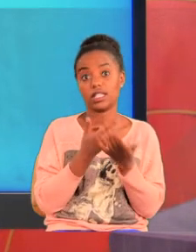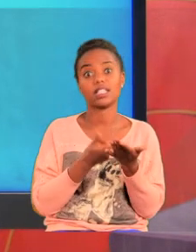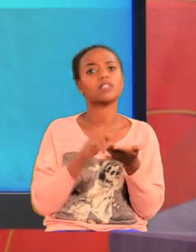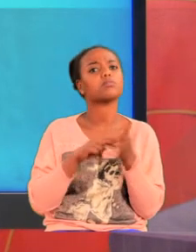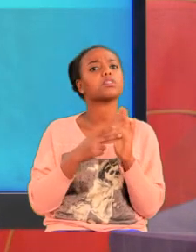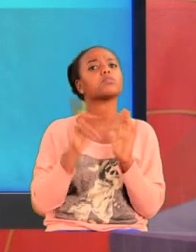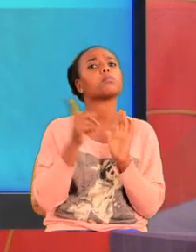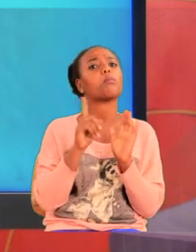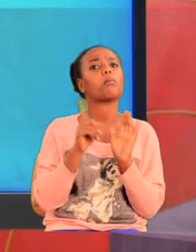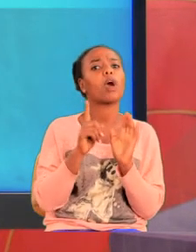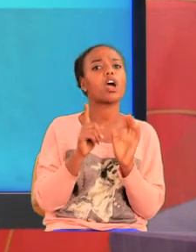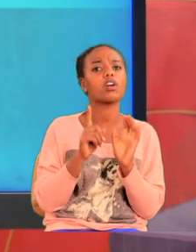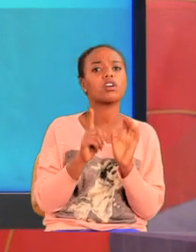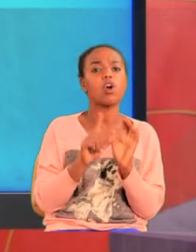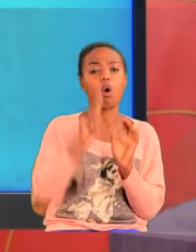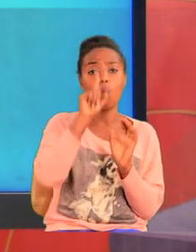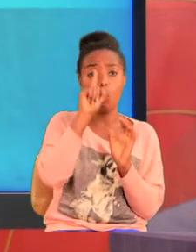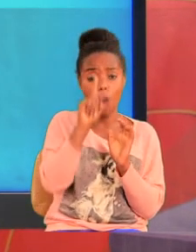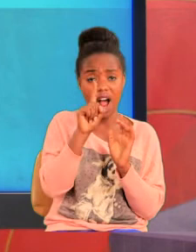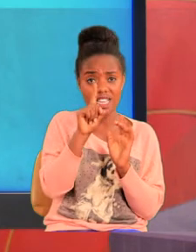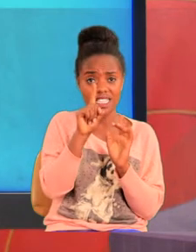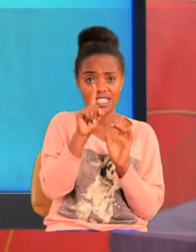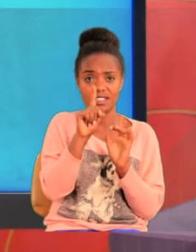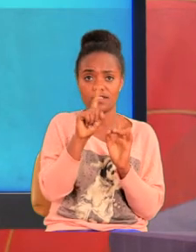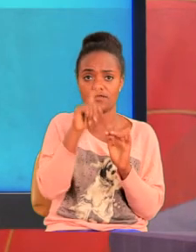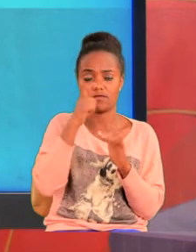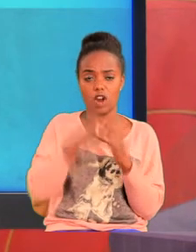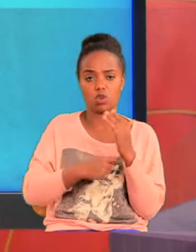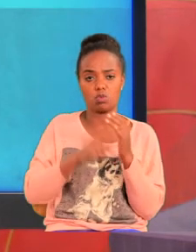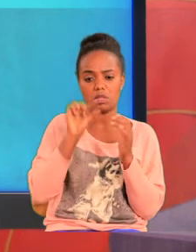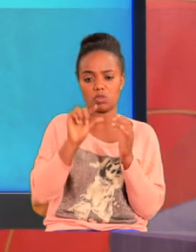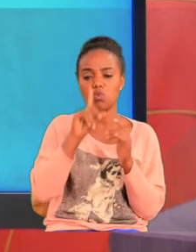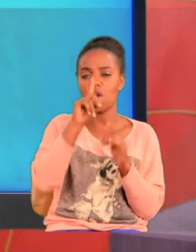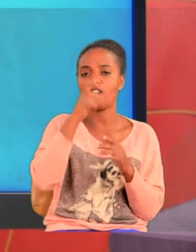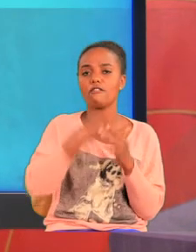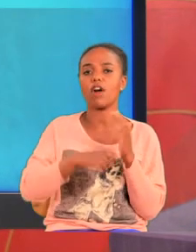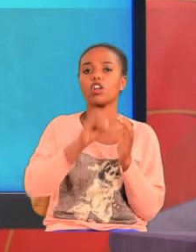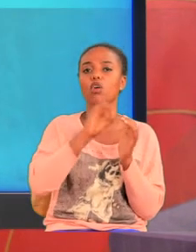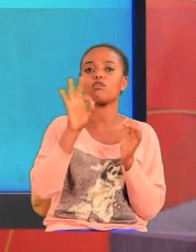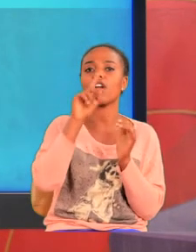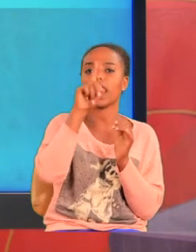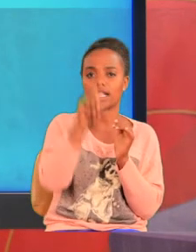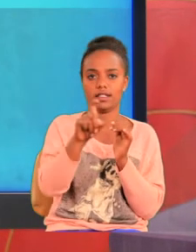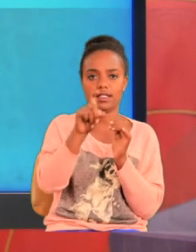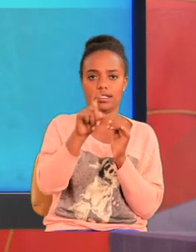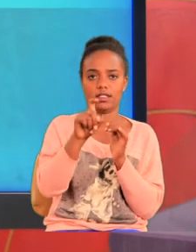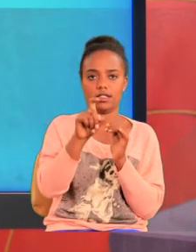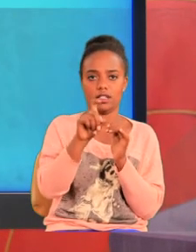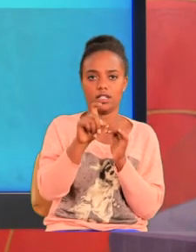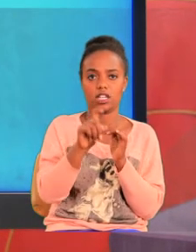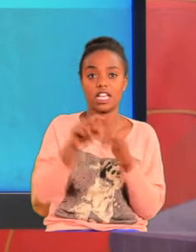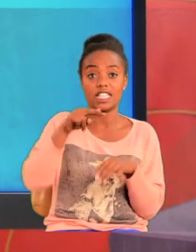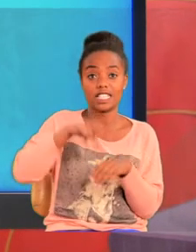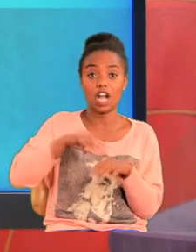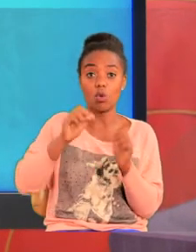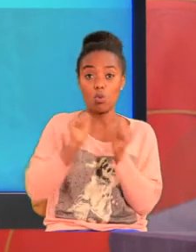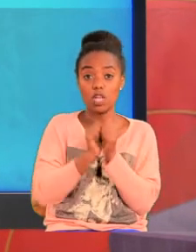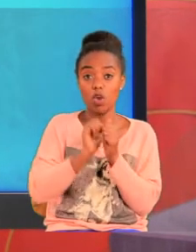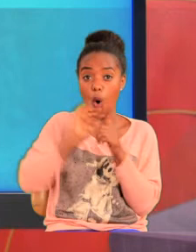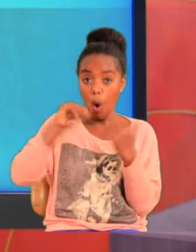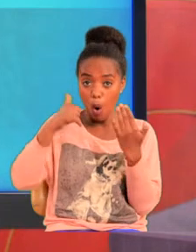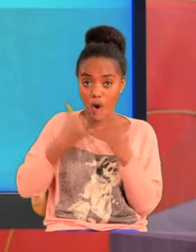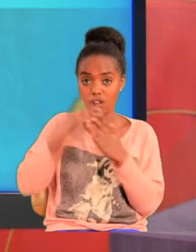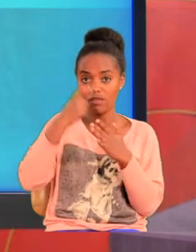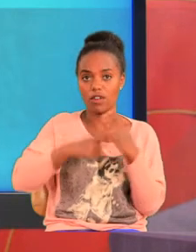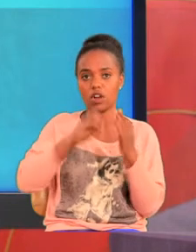mean? There is one fixed, or there is one at least one value of x, which stands with all